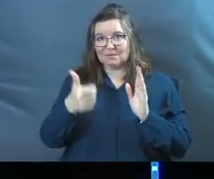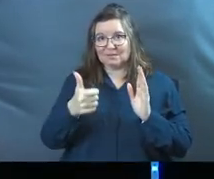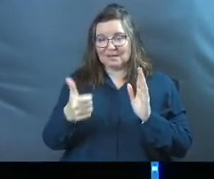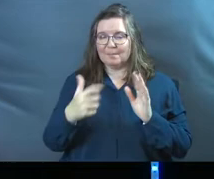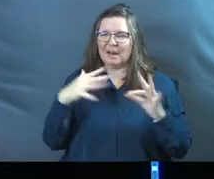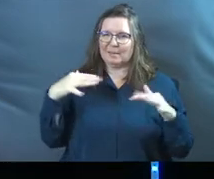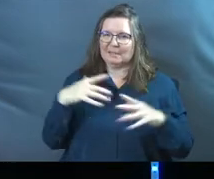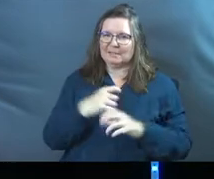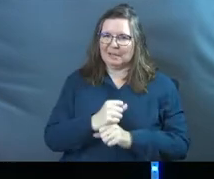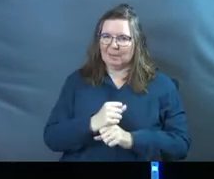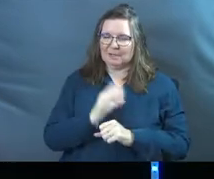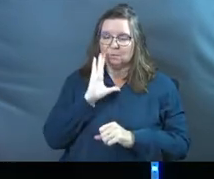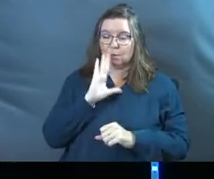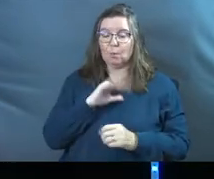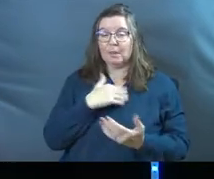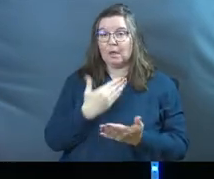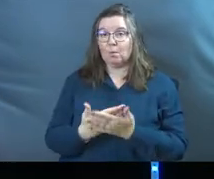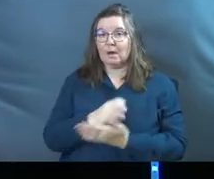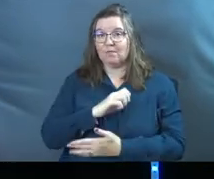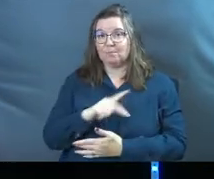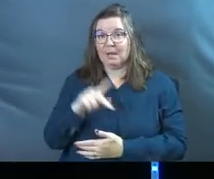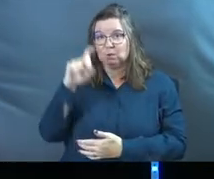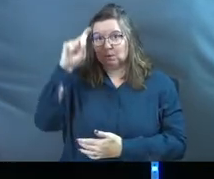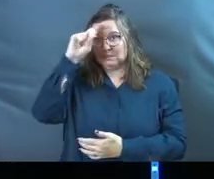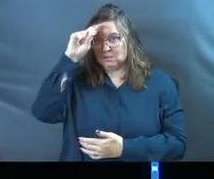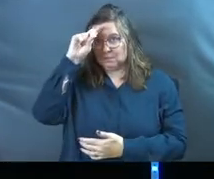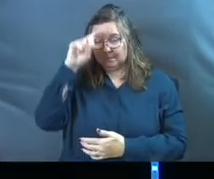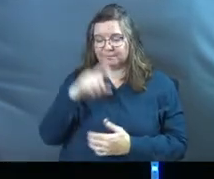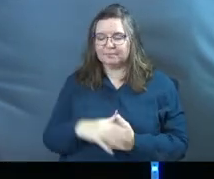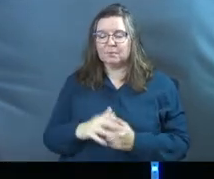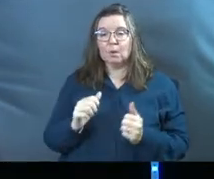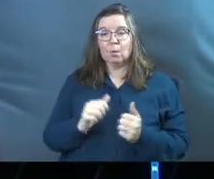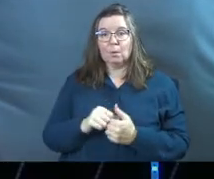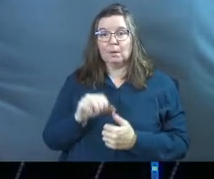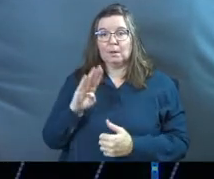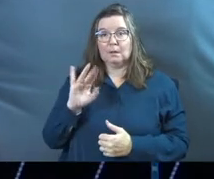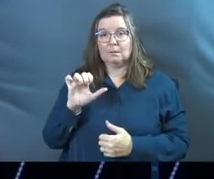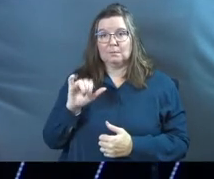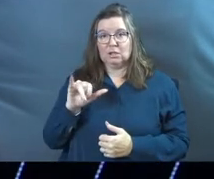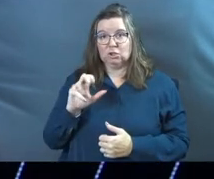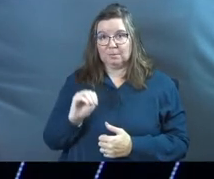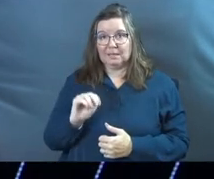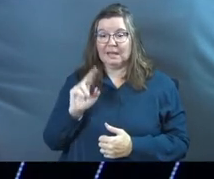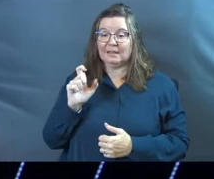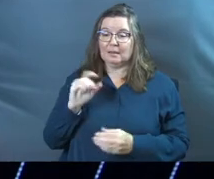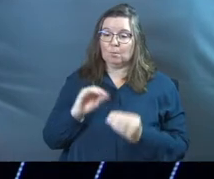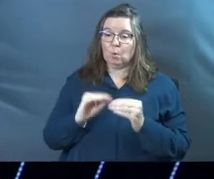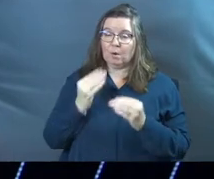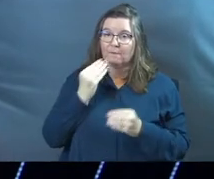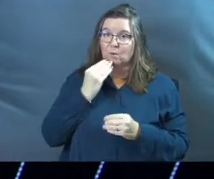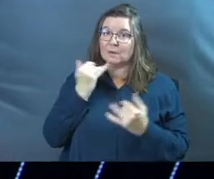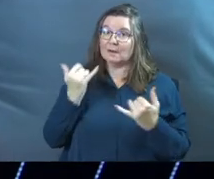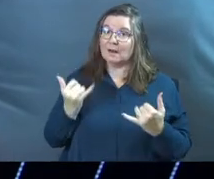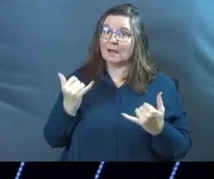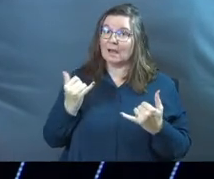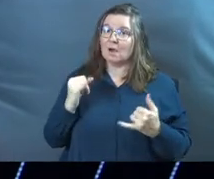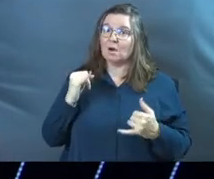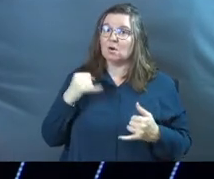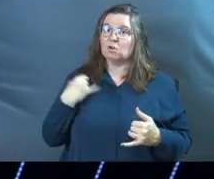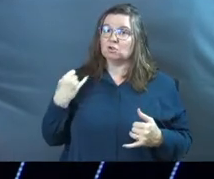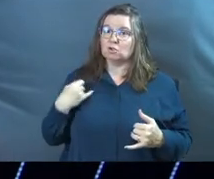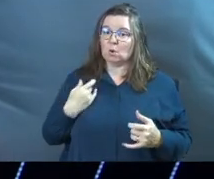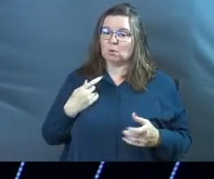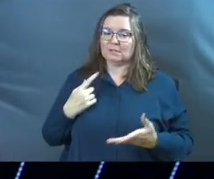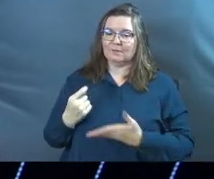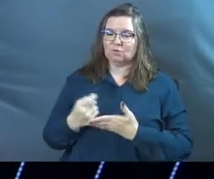let me summarize. When they get back to Egypt with Benjamin, and they need more food. This time, Joseph